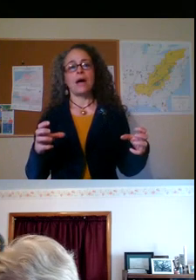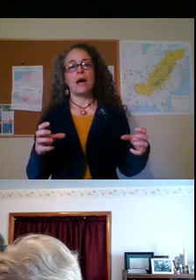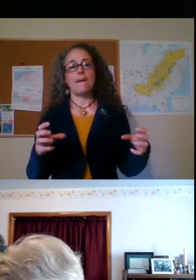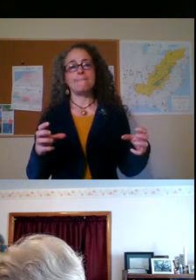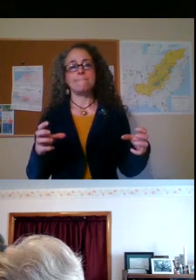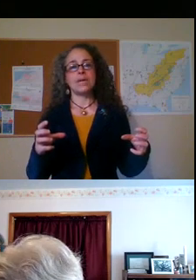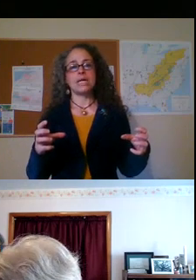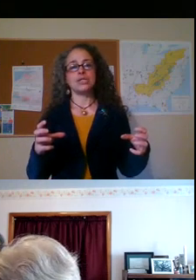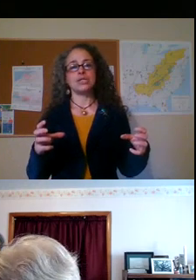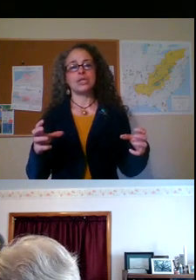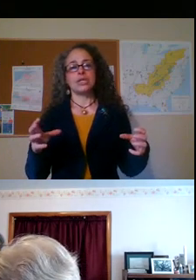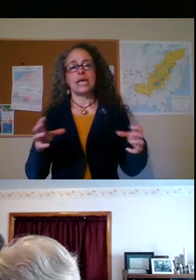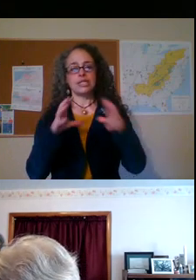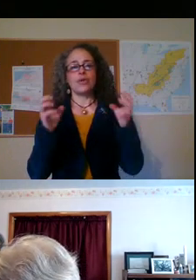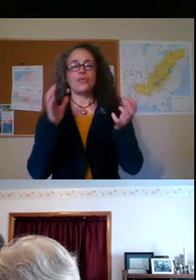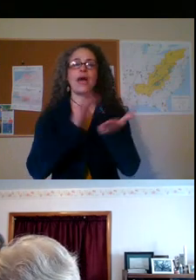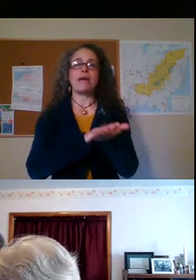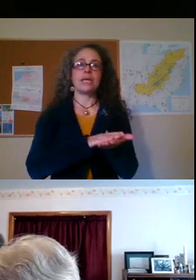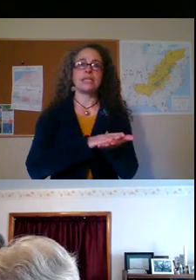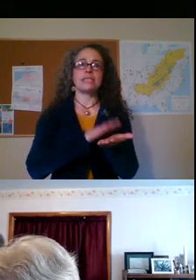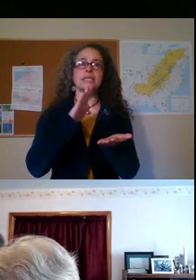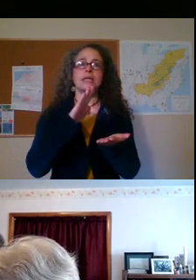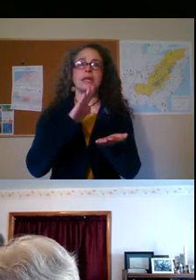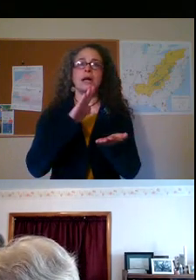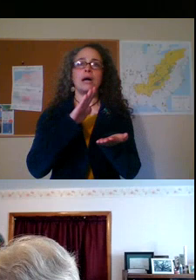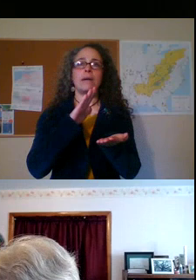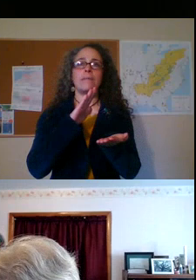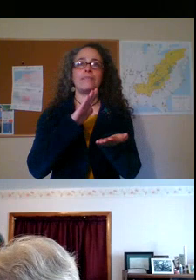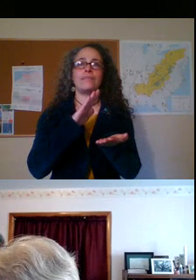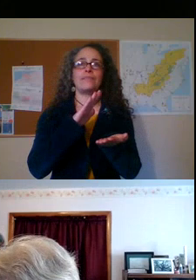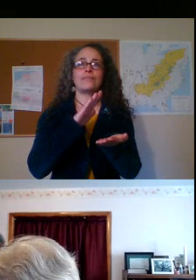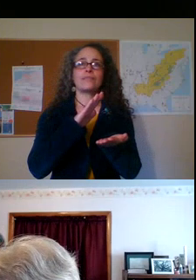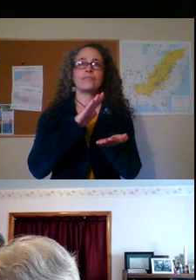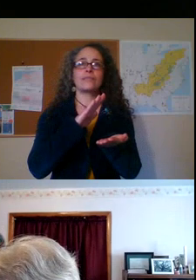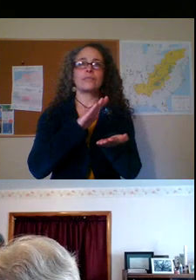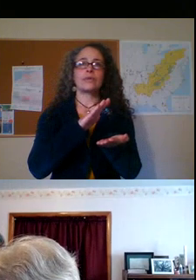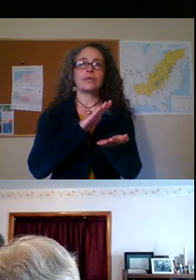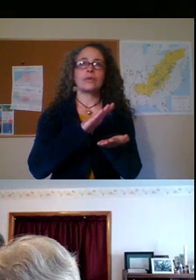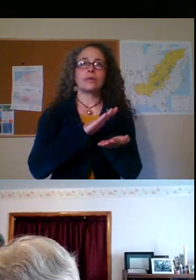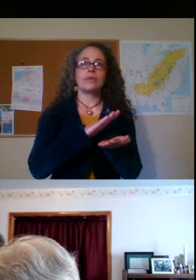transition. And so that means